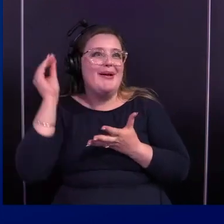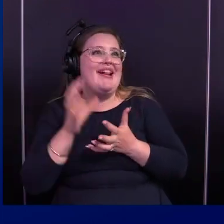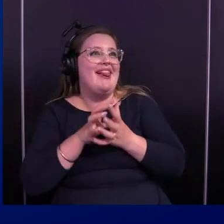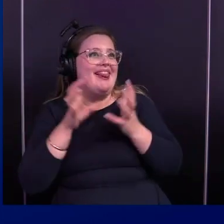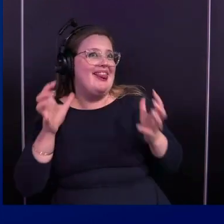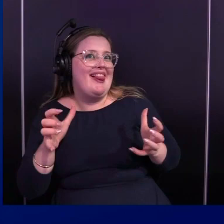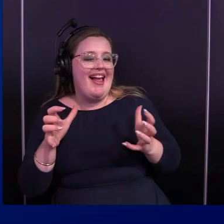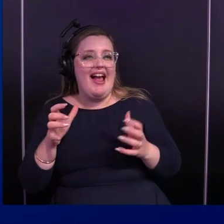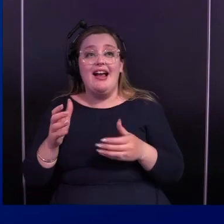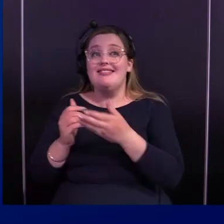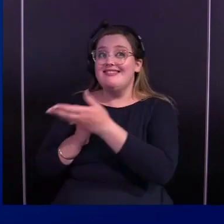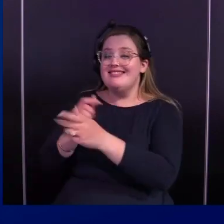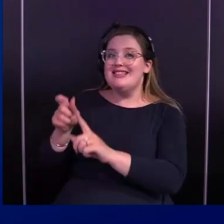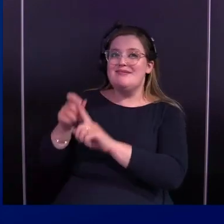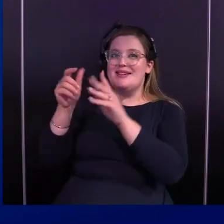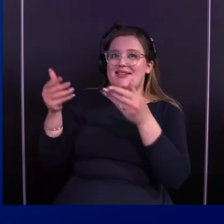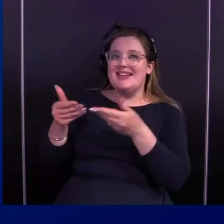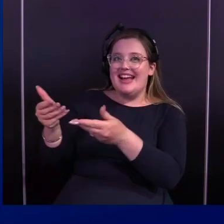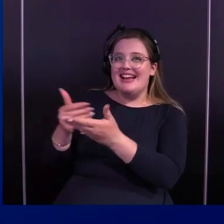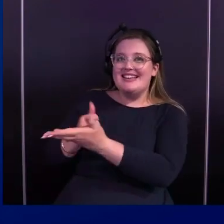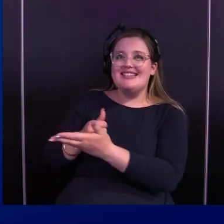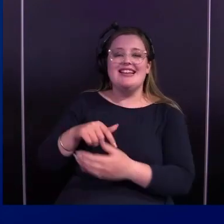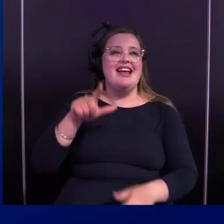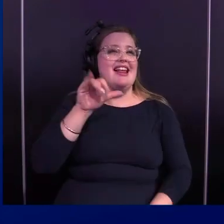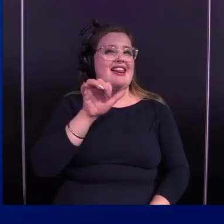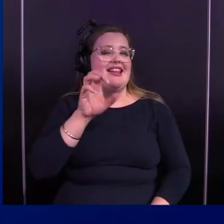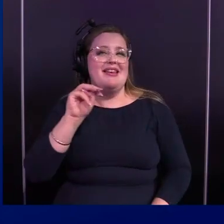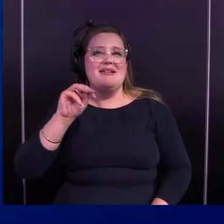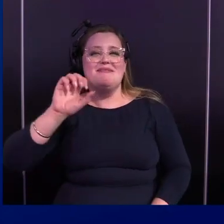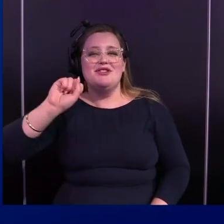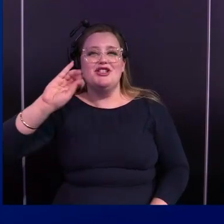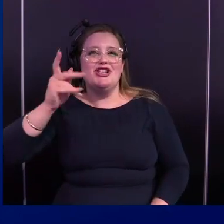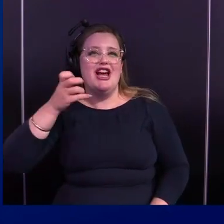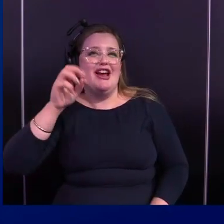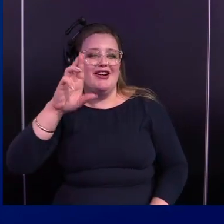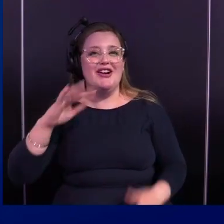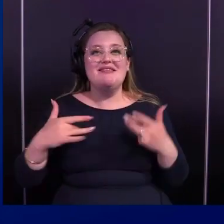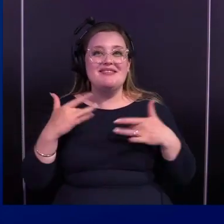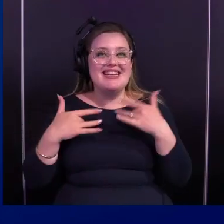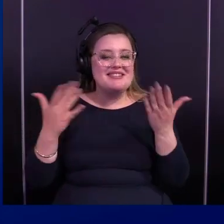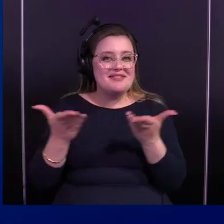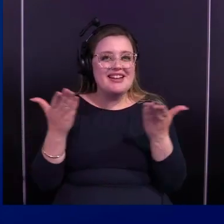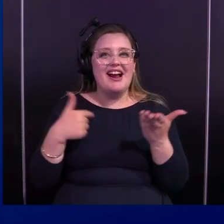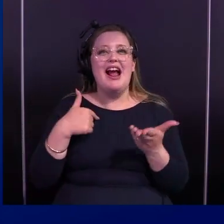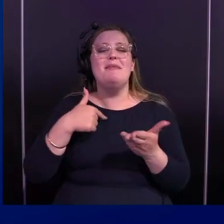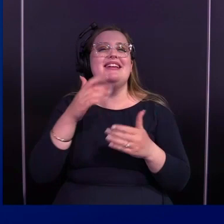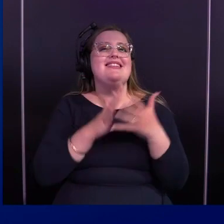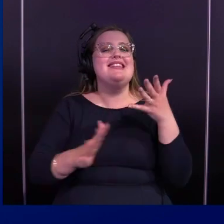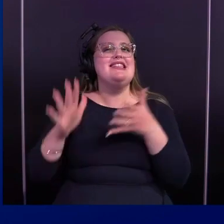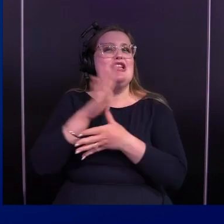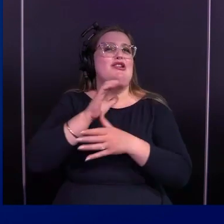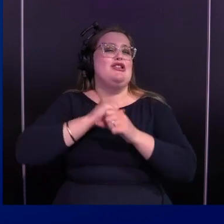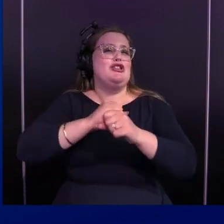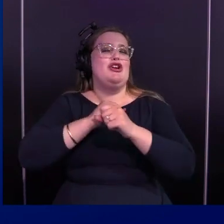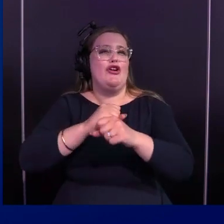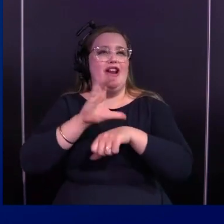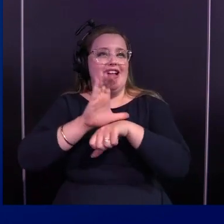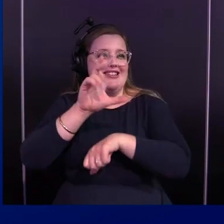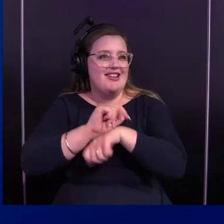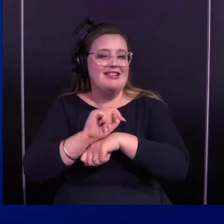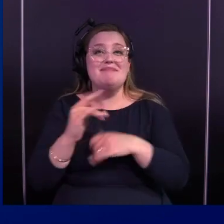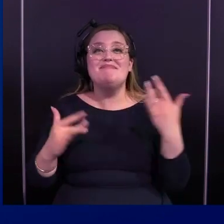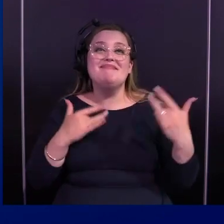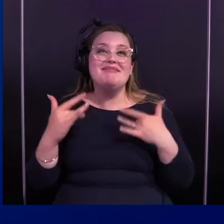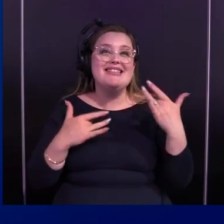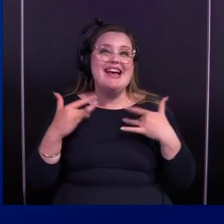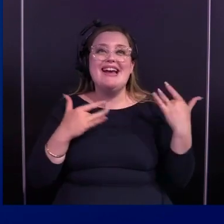this is our special guest. Hi, everybody. I'm Liam Schneider. Happy to be here. I'm a senior security consultant, and I am excited to talk